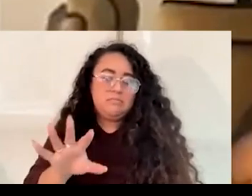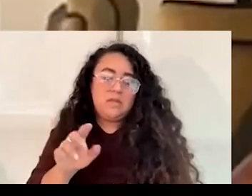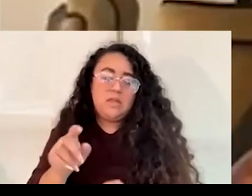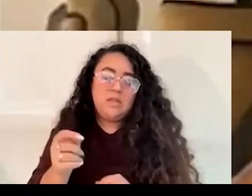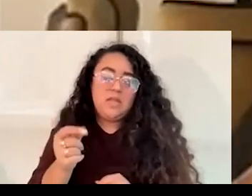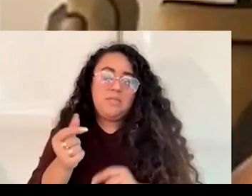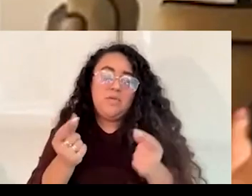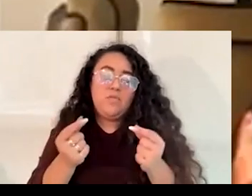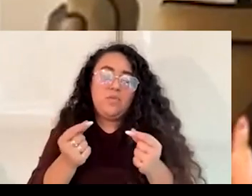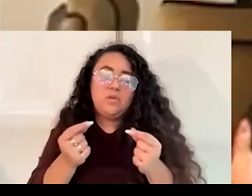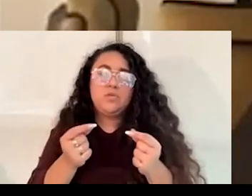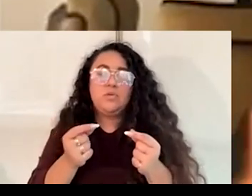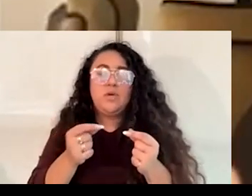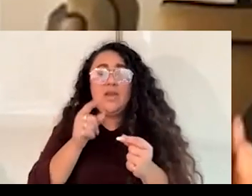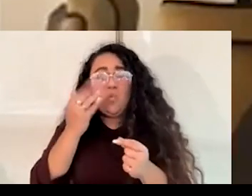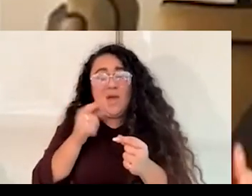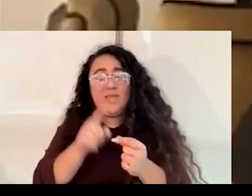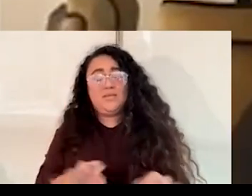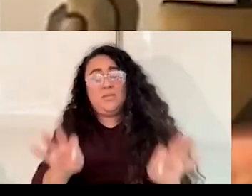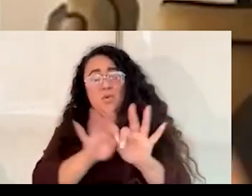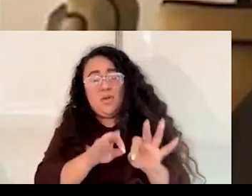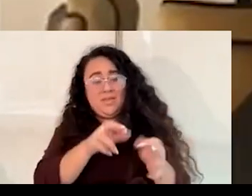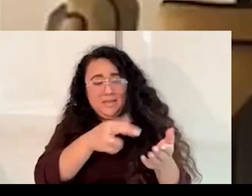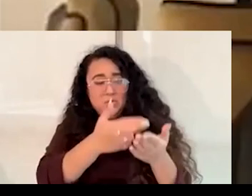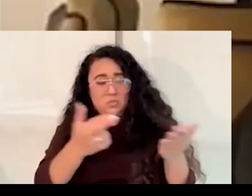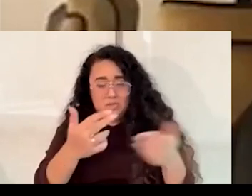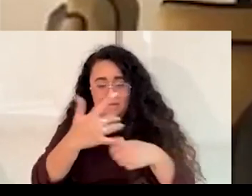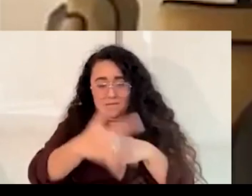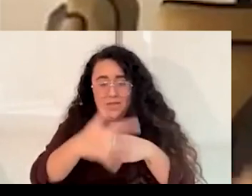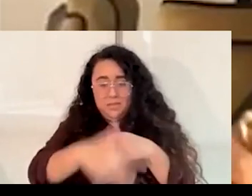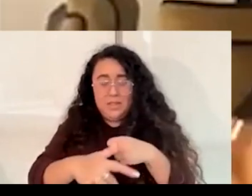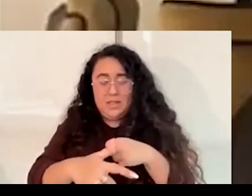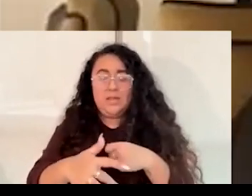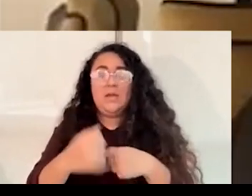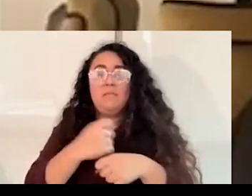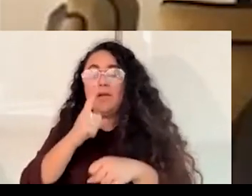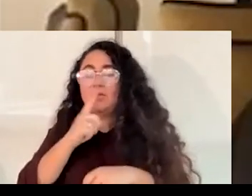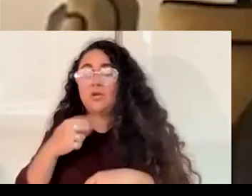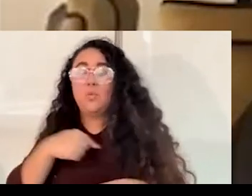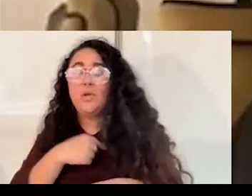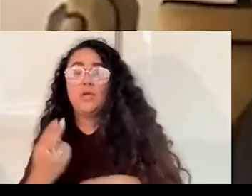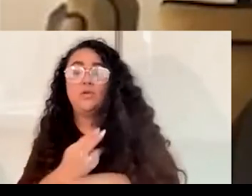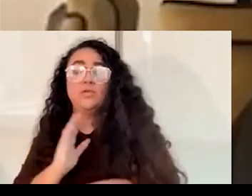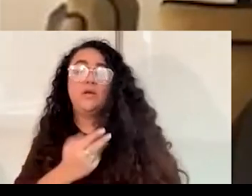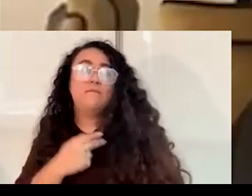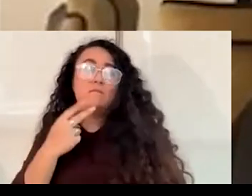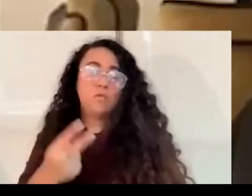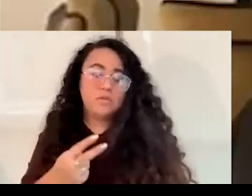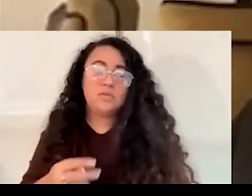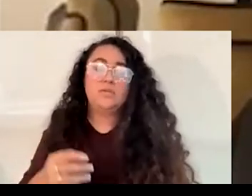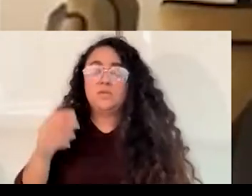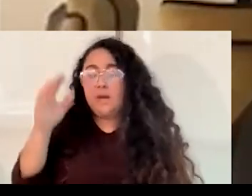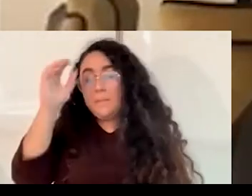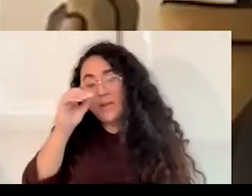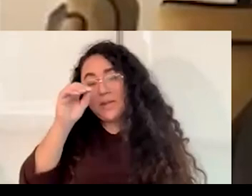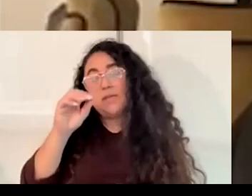just the importance of making sure that those resources are available and that we're using our voices and our stories to